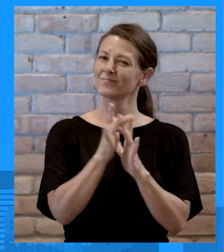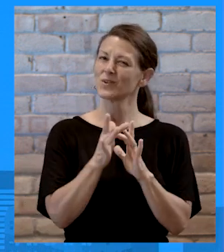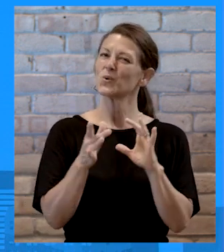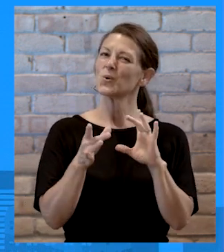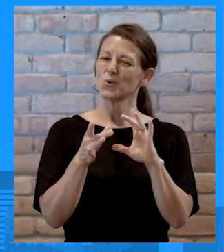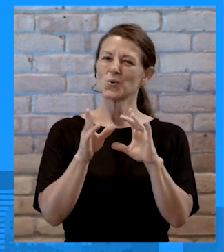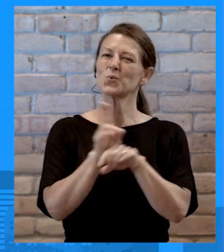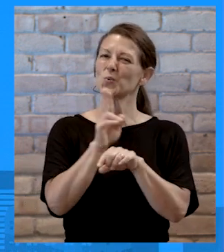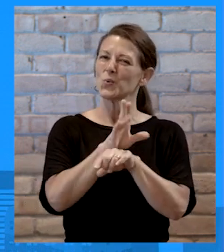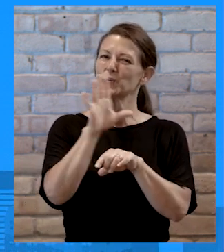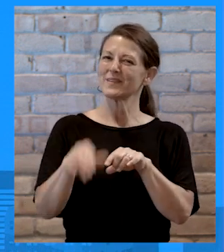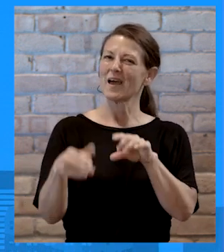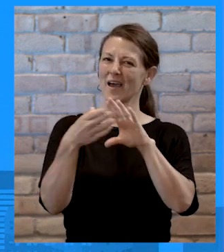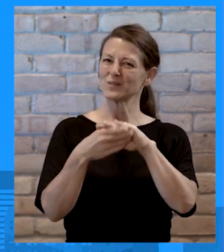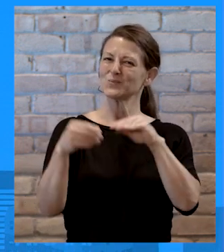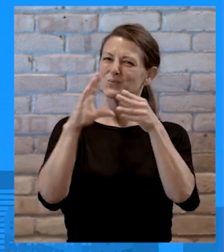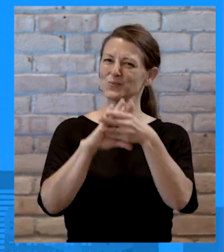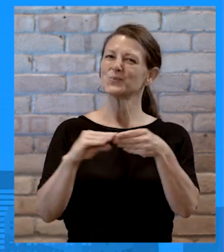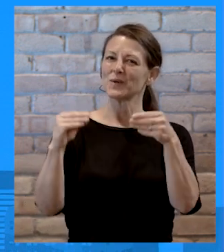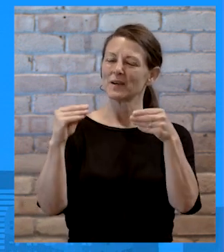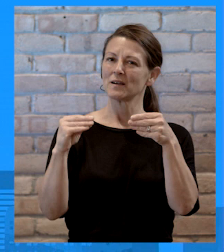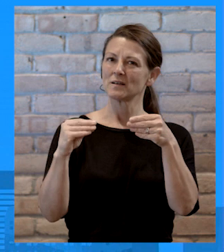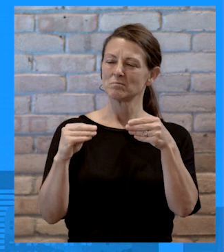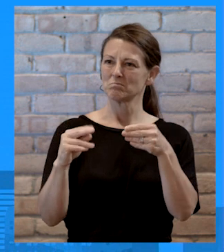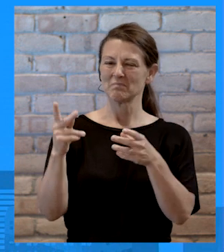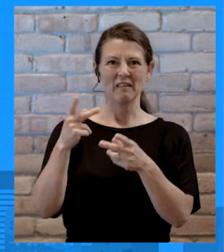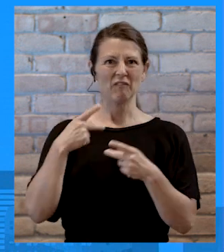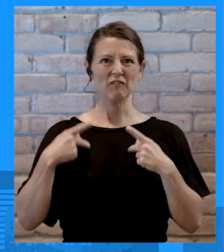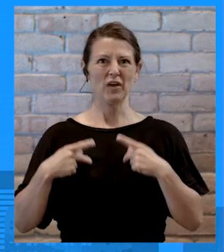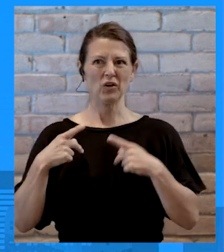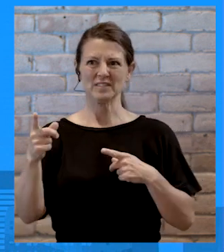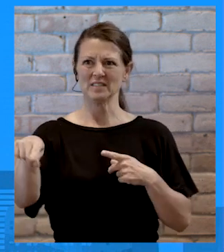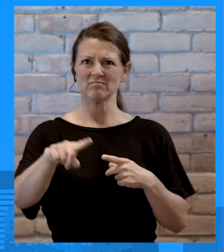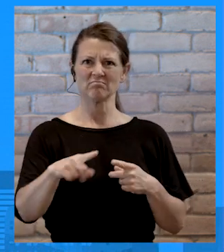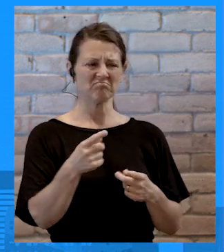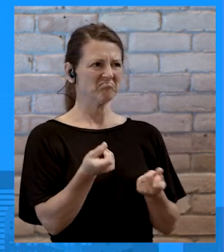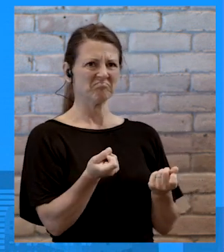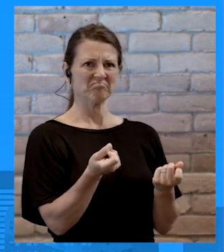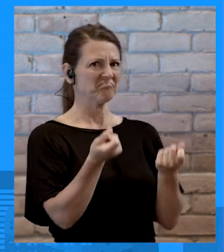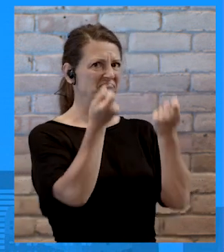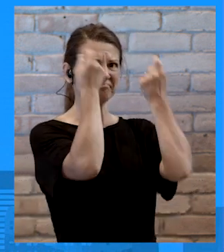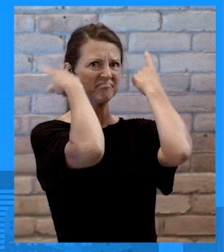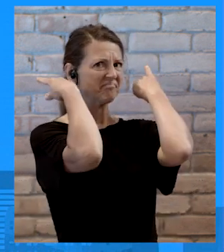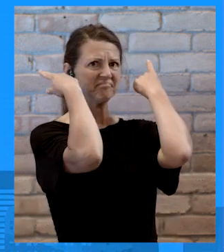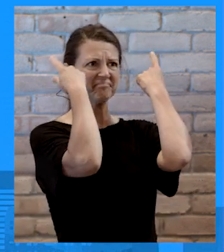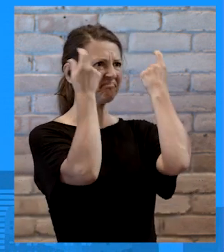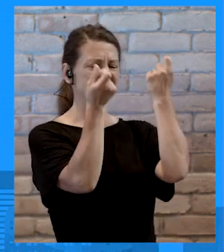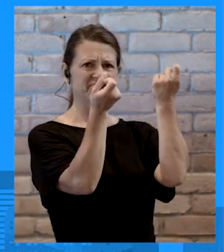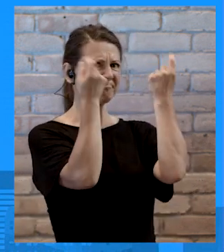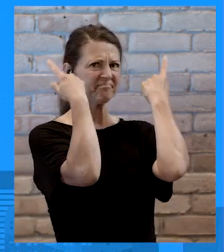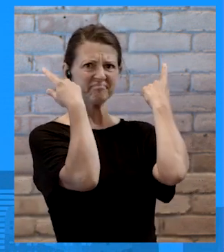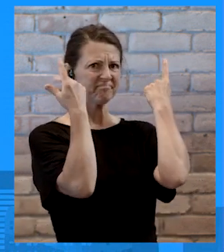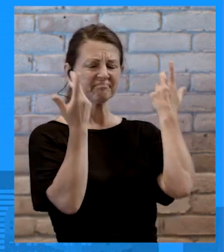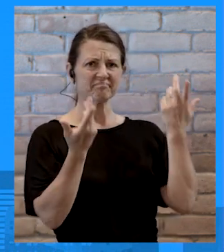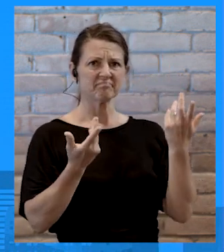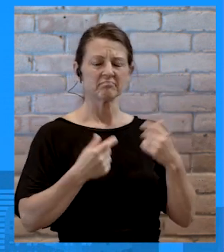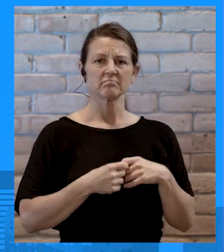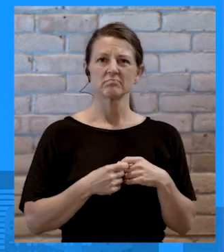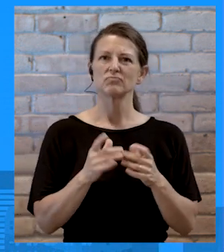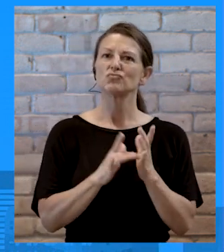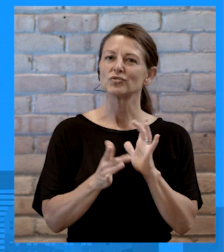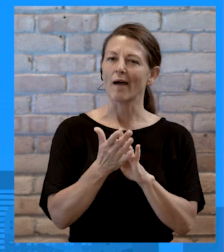this figure of speech, but the Pharisees did not understand what he was telling them. Therefore, Jesus said